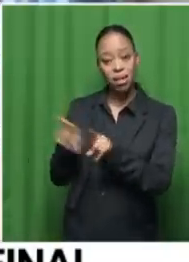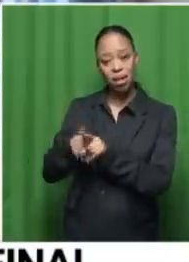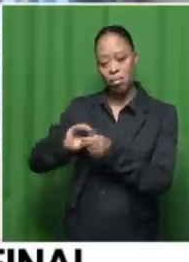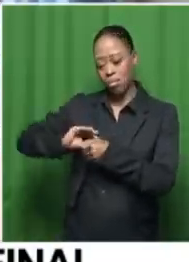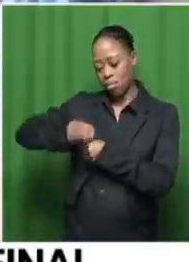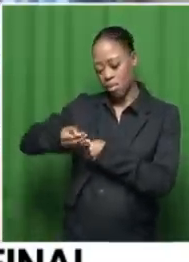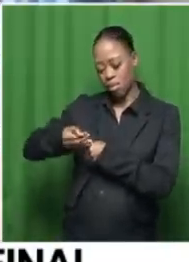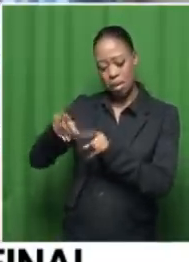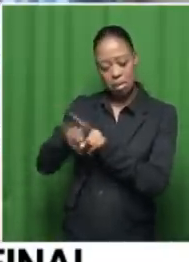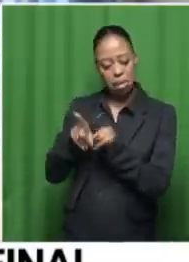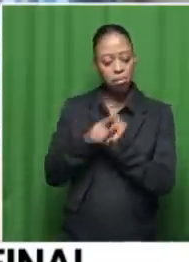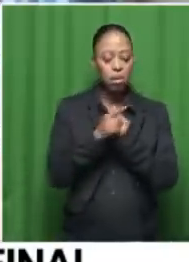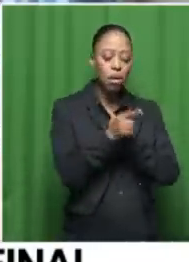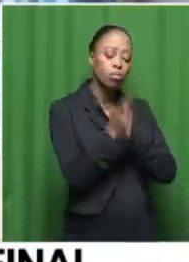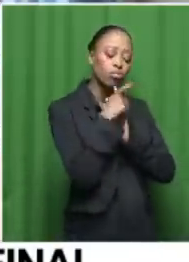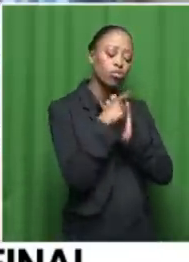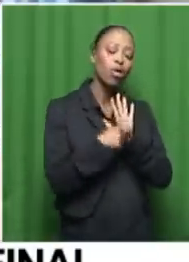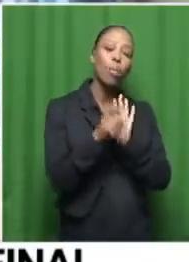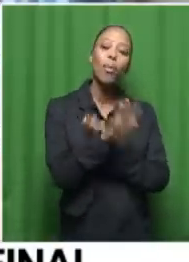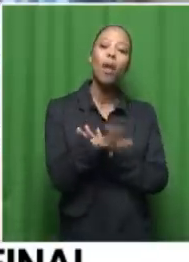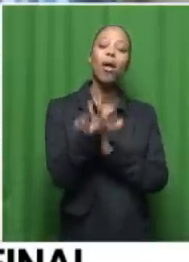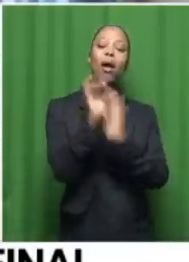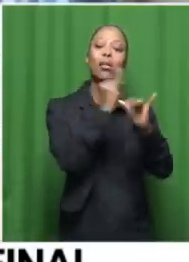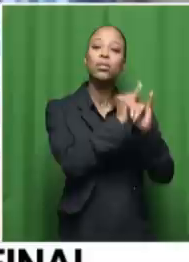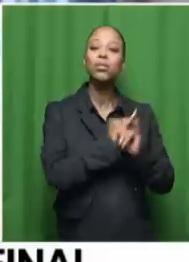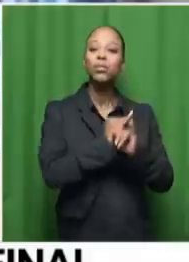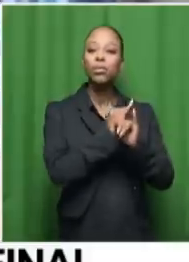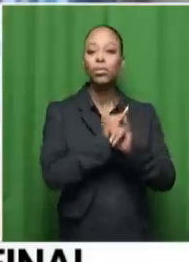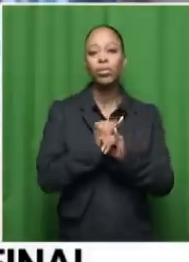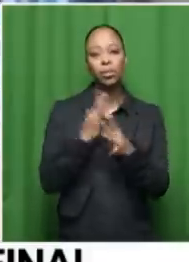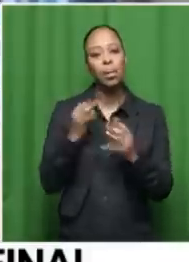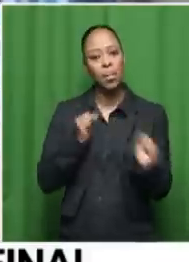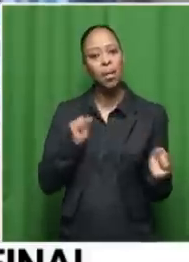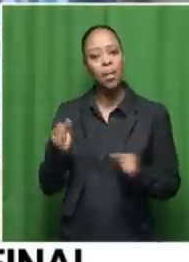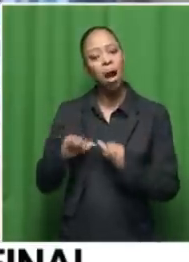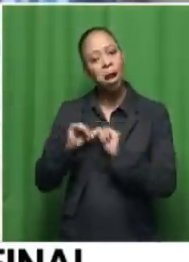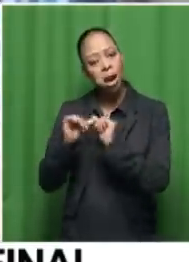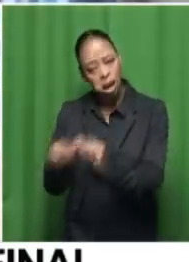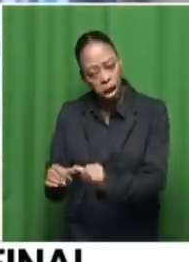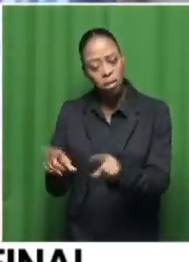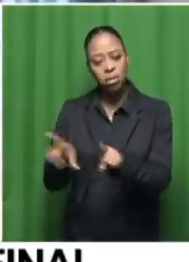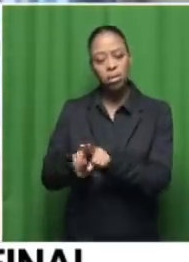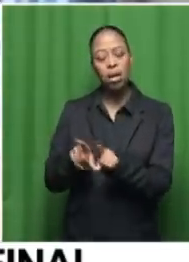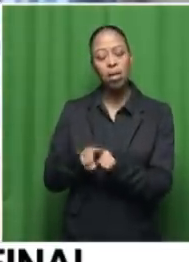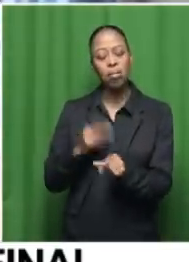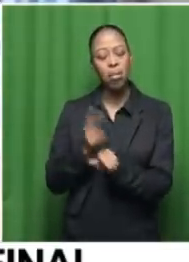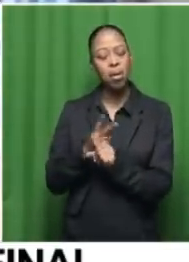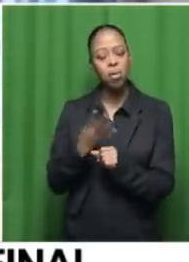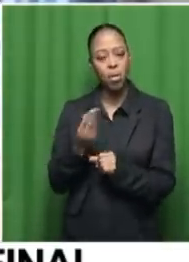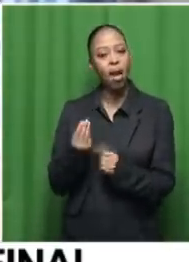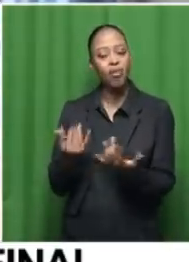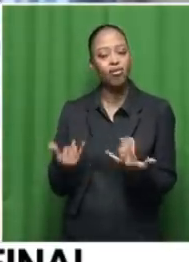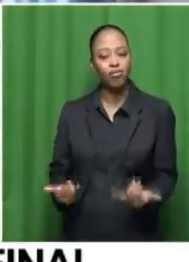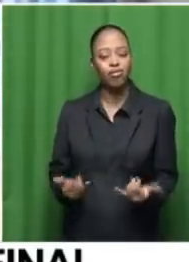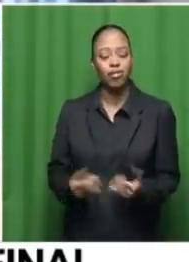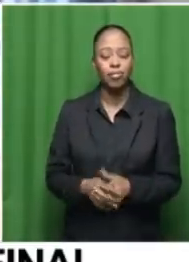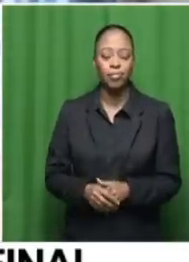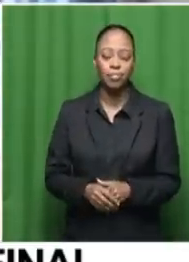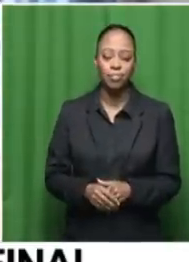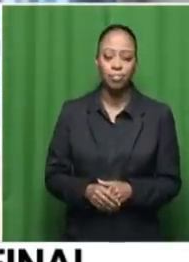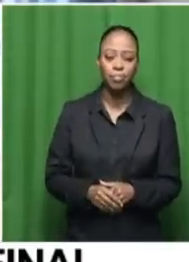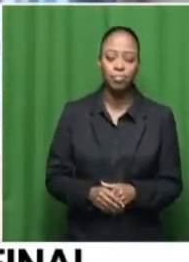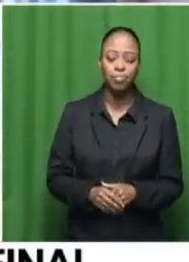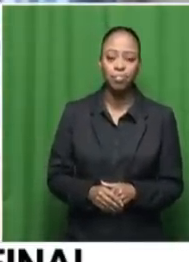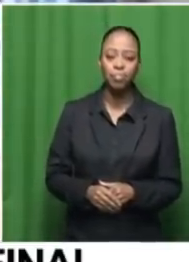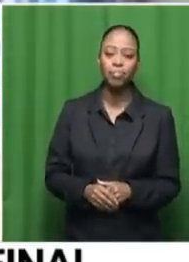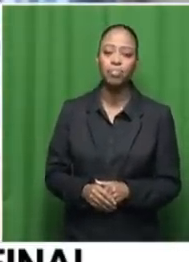protection of the Chapter 9 architecture of the Constitution, they would still be